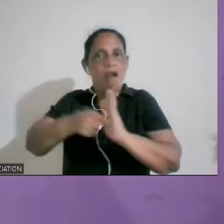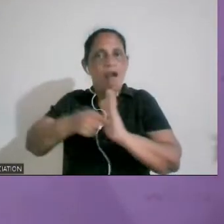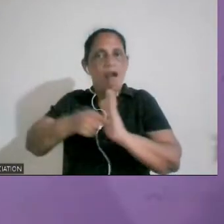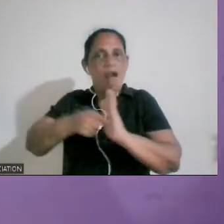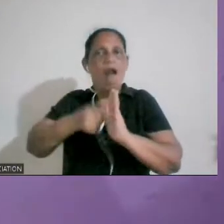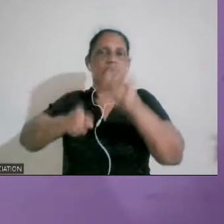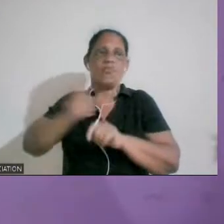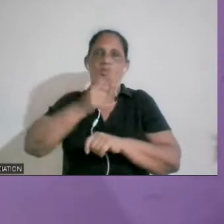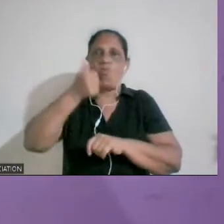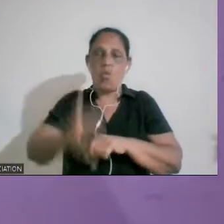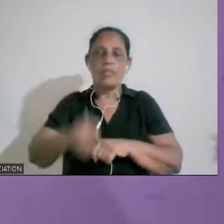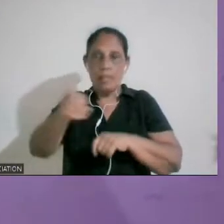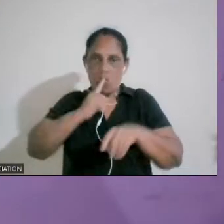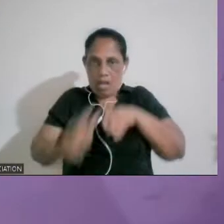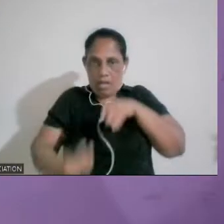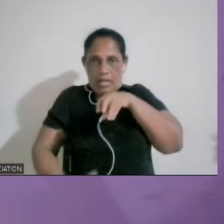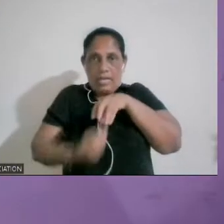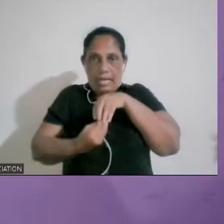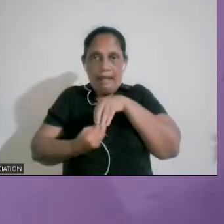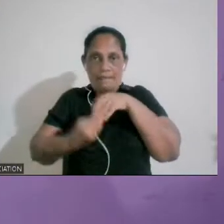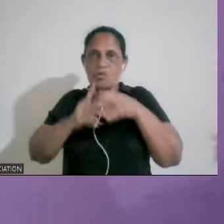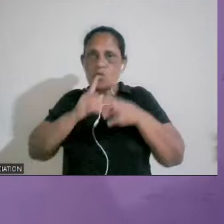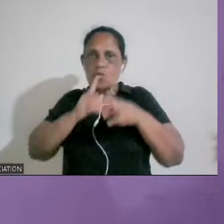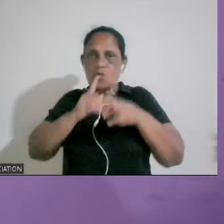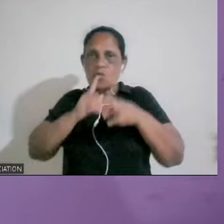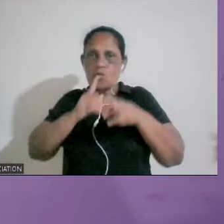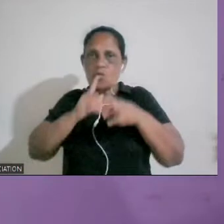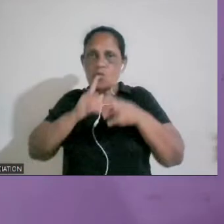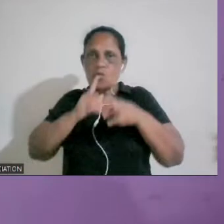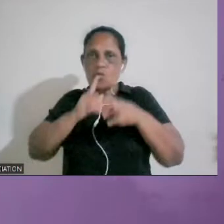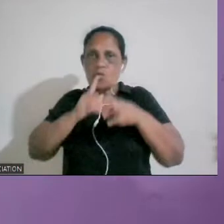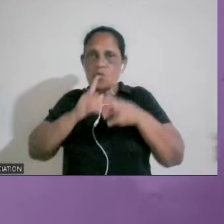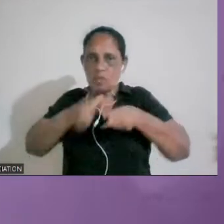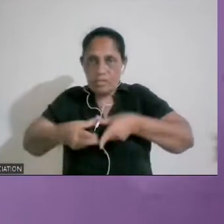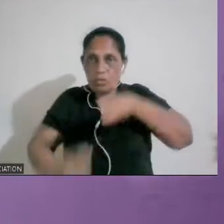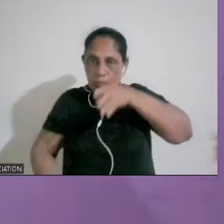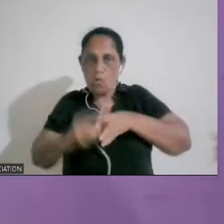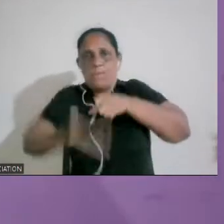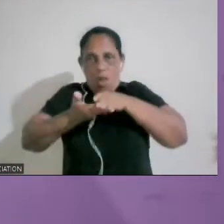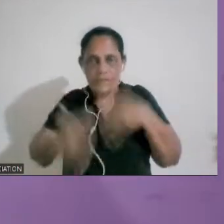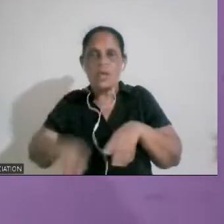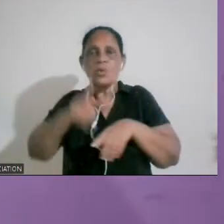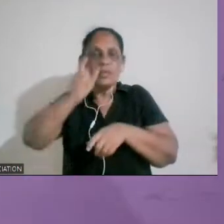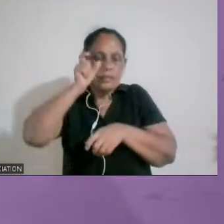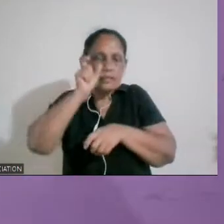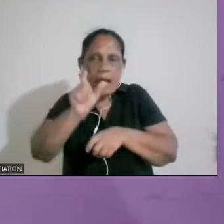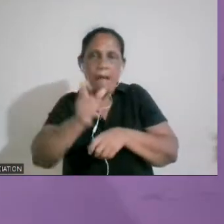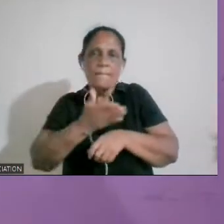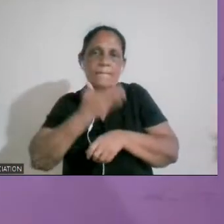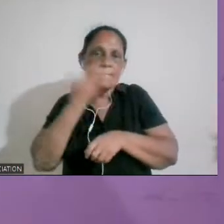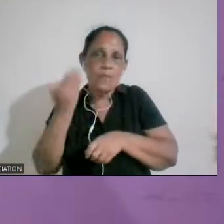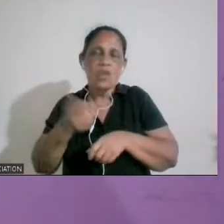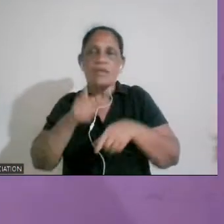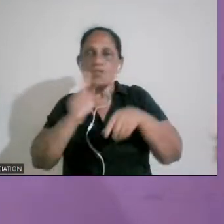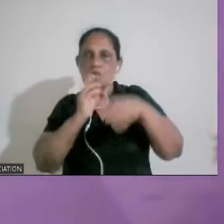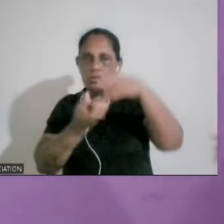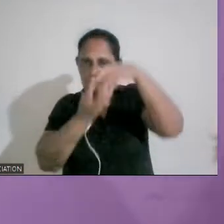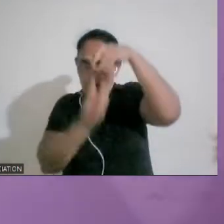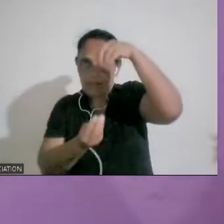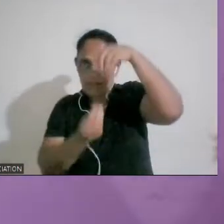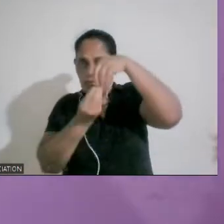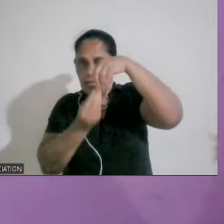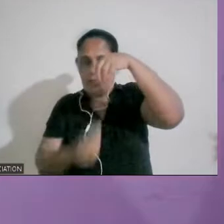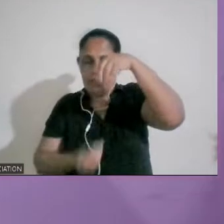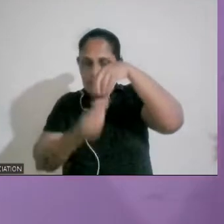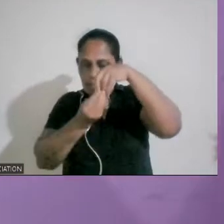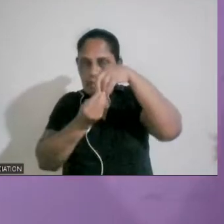is an absorbable surface, and this sits inside the vagina. It doesn't go anywhere, so don't get worried, and